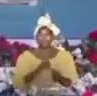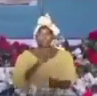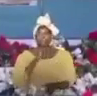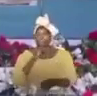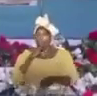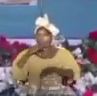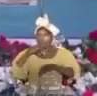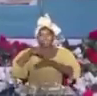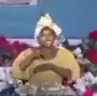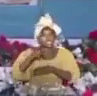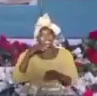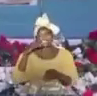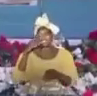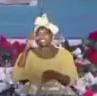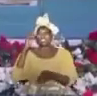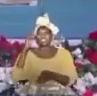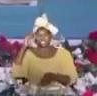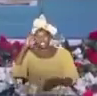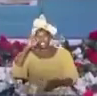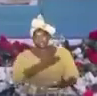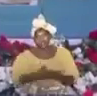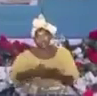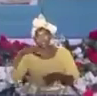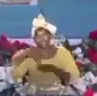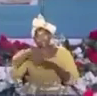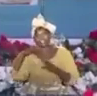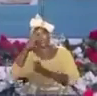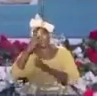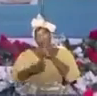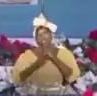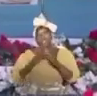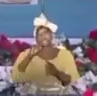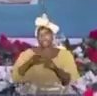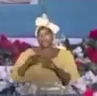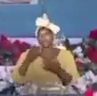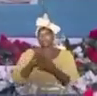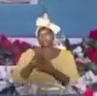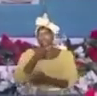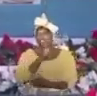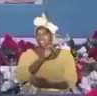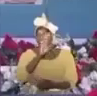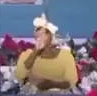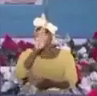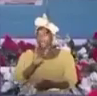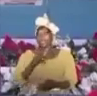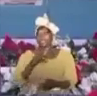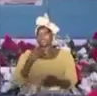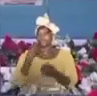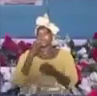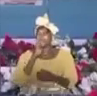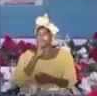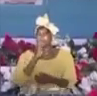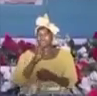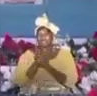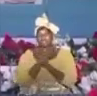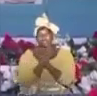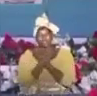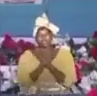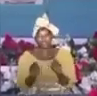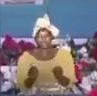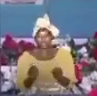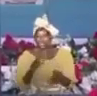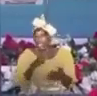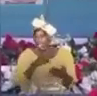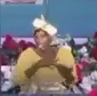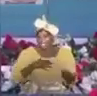world to condemn the world, but that the world through him might be saved. You may be saying, Apostle, you don't know how I've lived my life. You